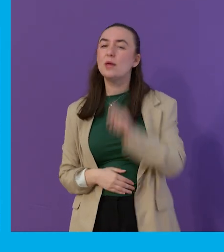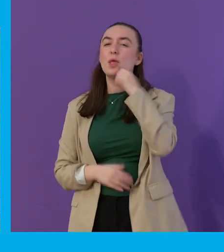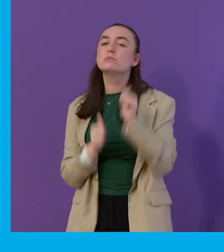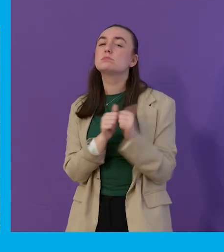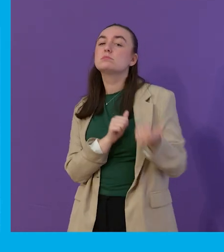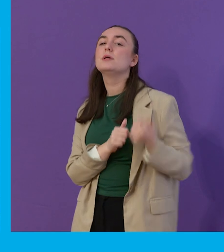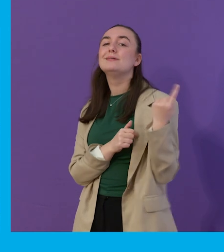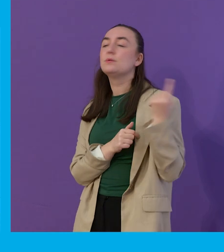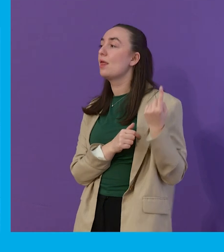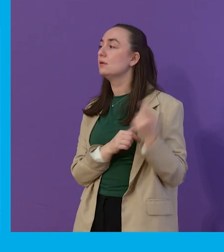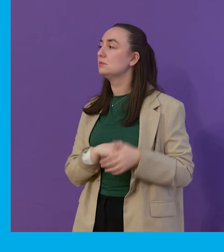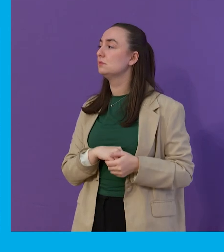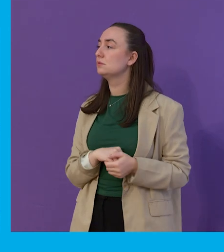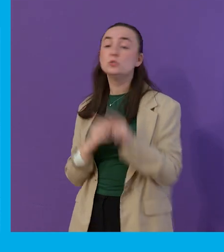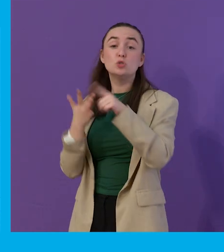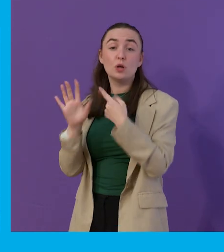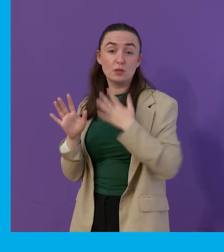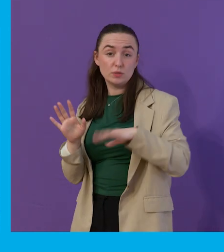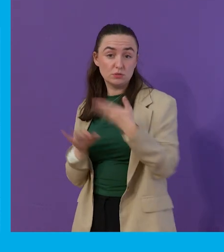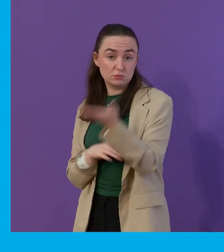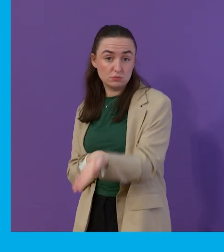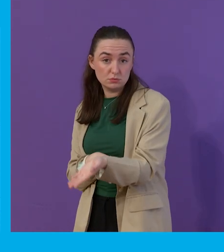first. Mm-hmm. And Jonathan, do you want to come in on that?